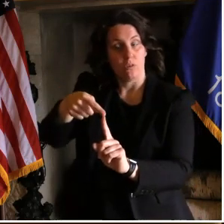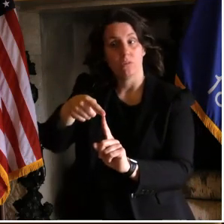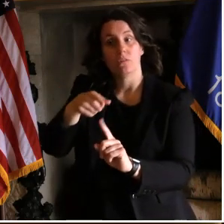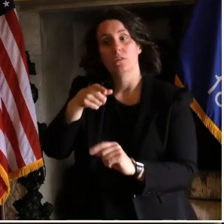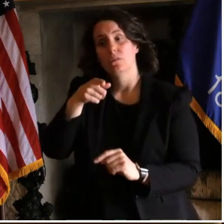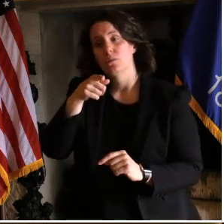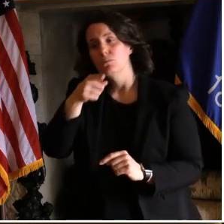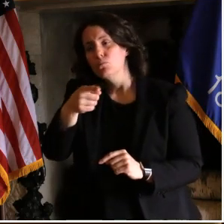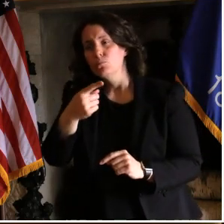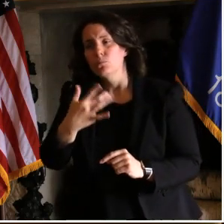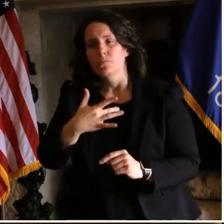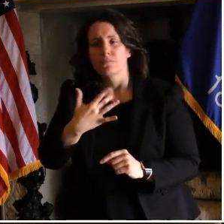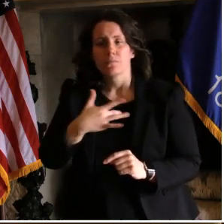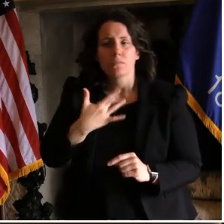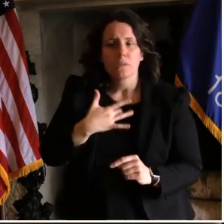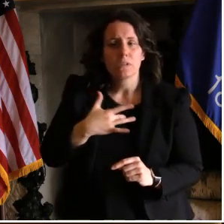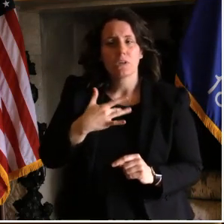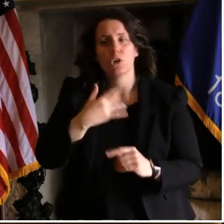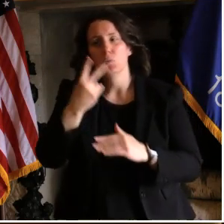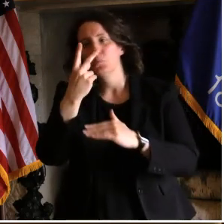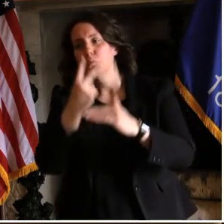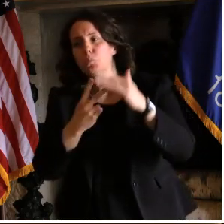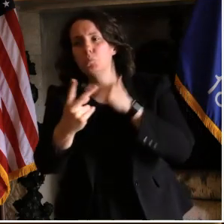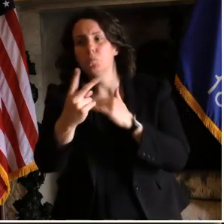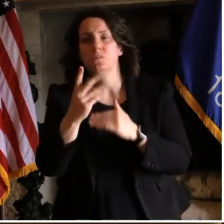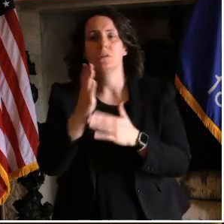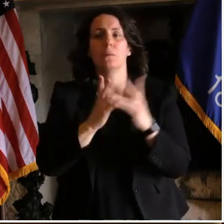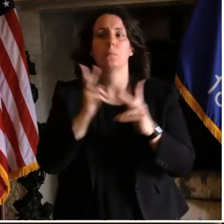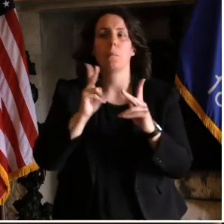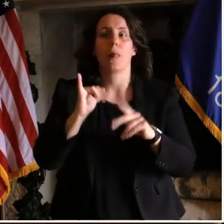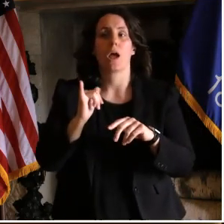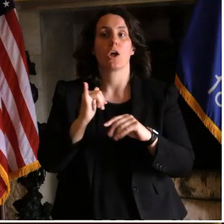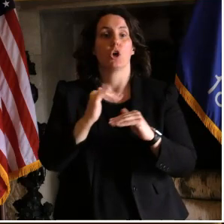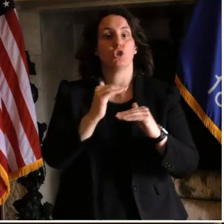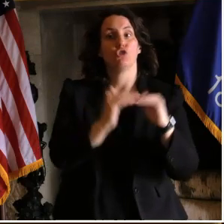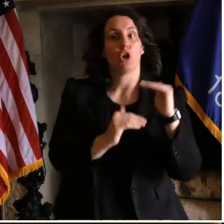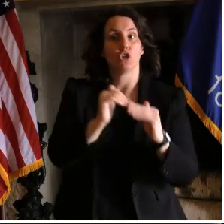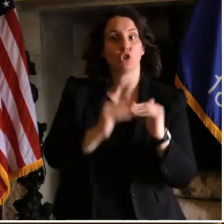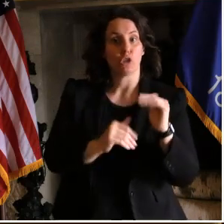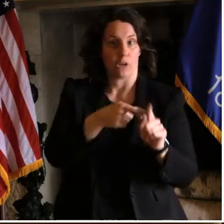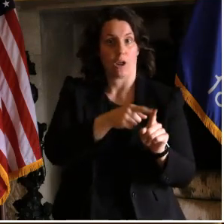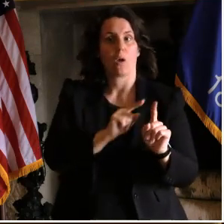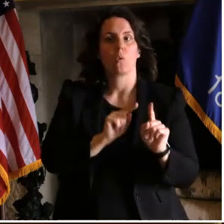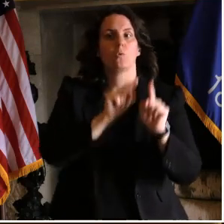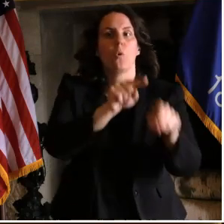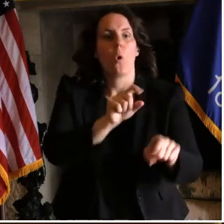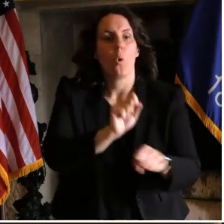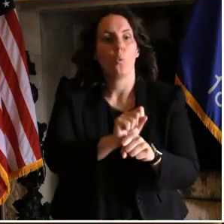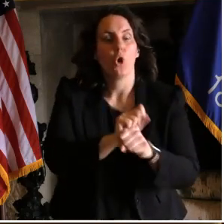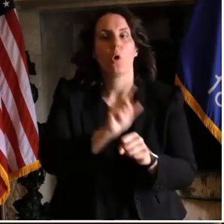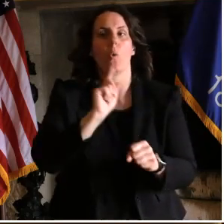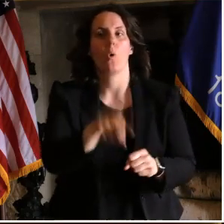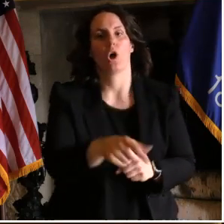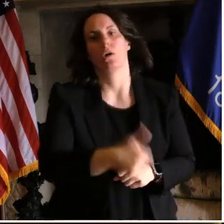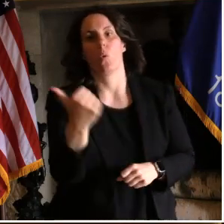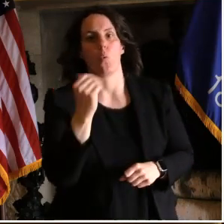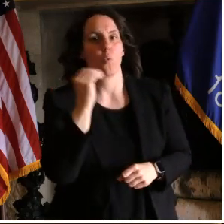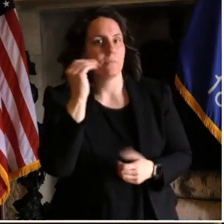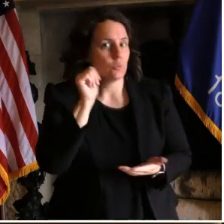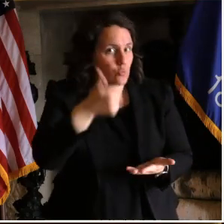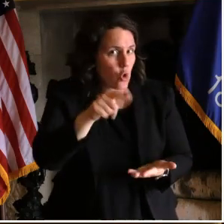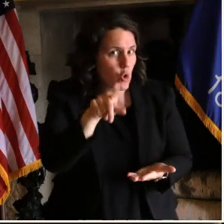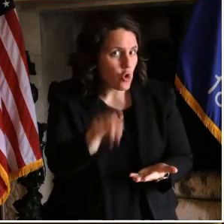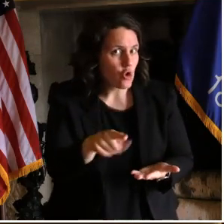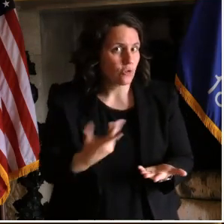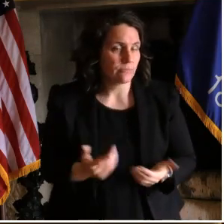some workers, say construction, could go to work and then be told to go home in the middle of their shift? No. We